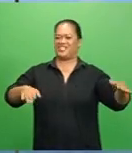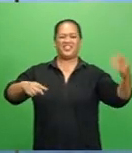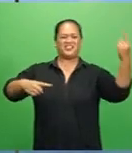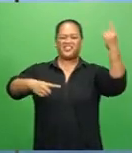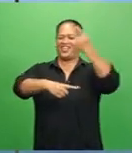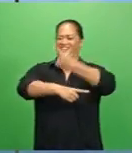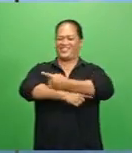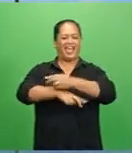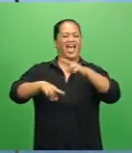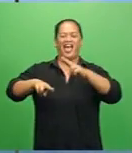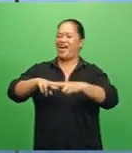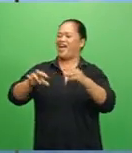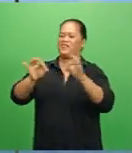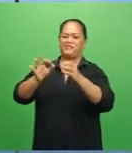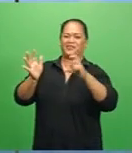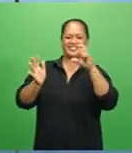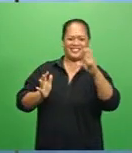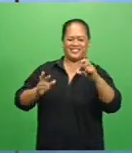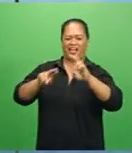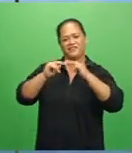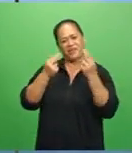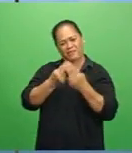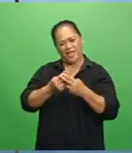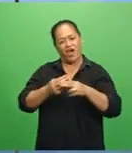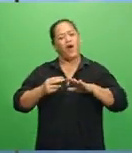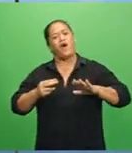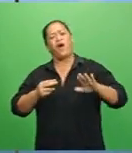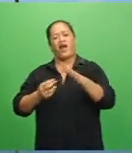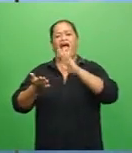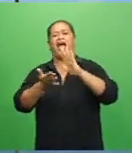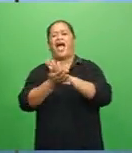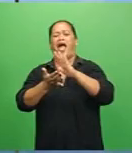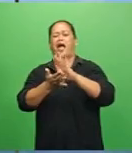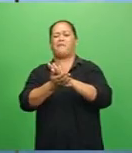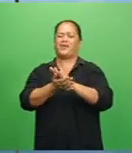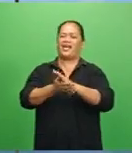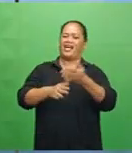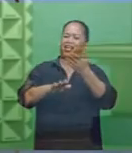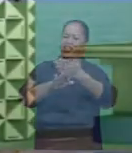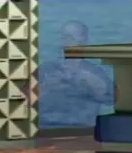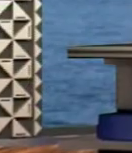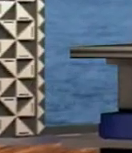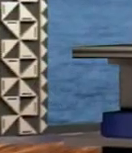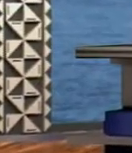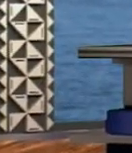like to wish you all a happy and prosperous 2021.